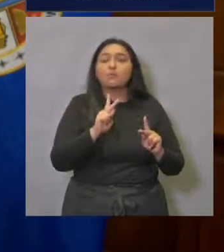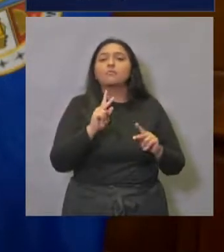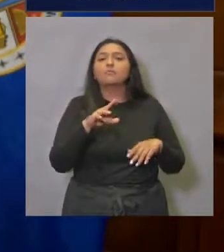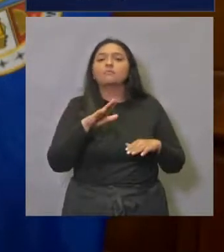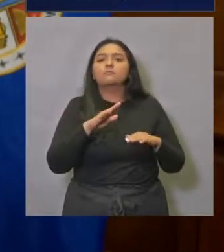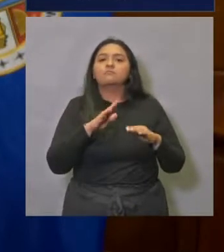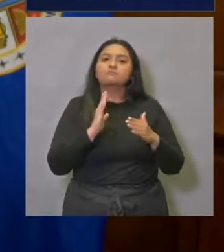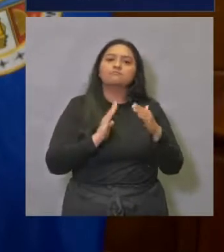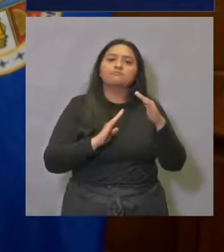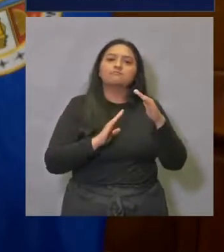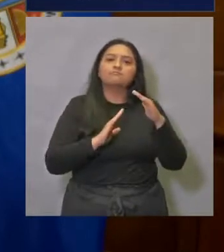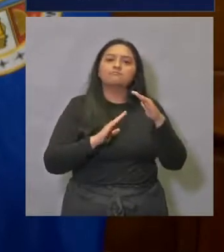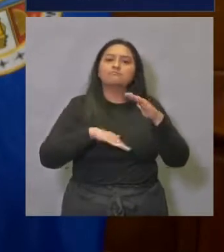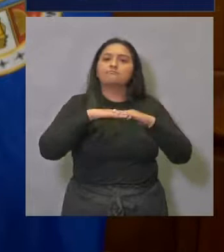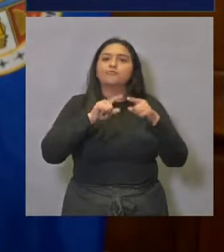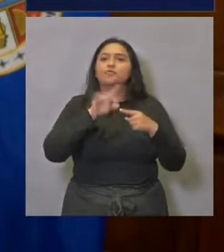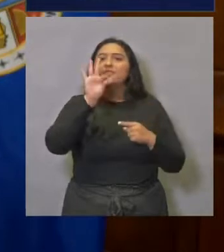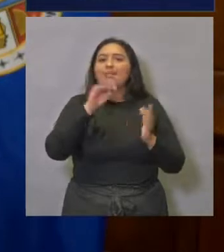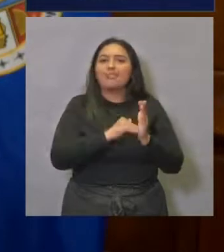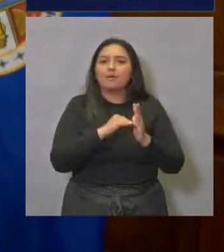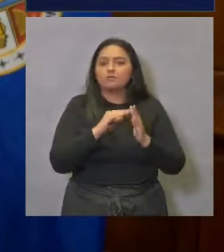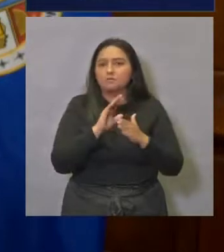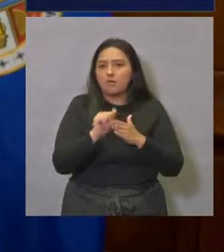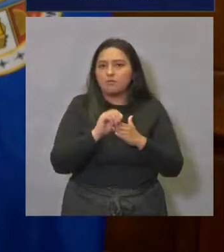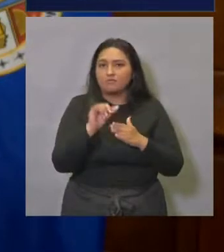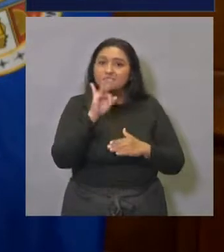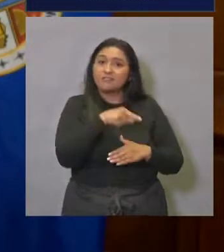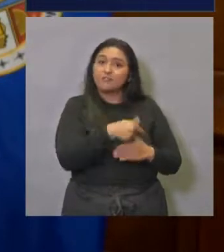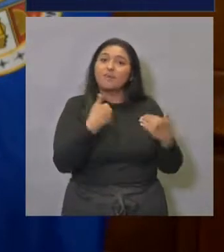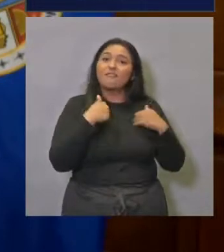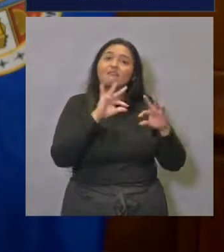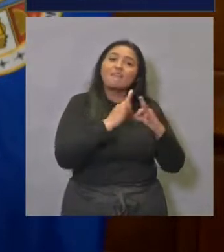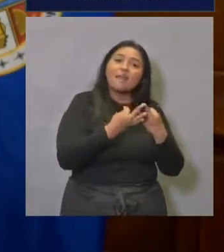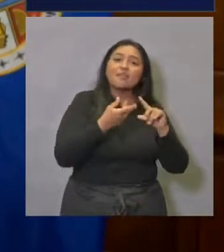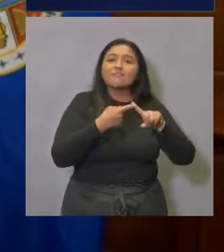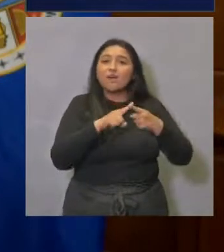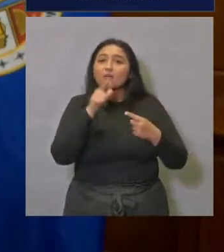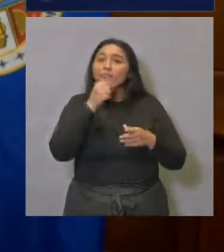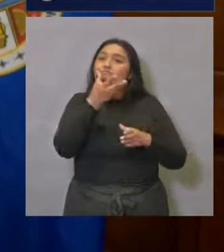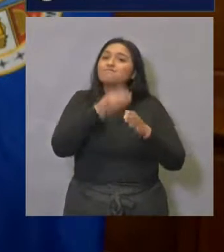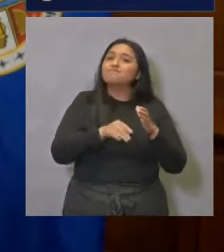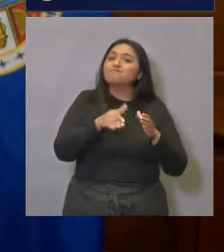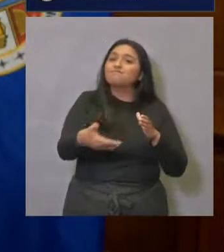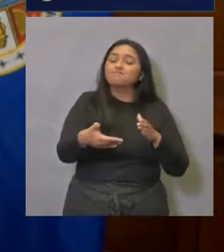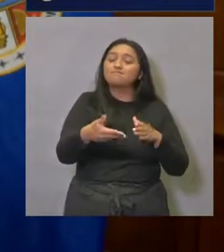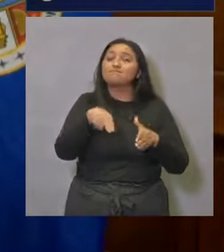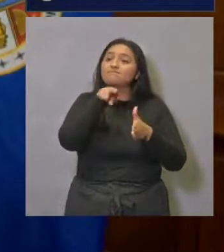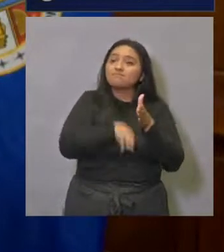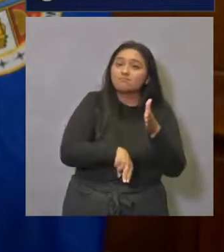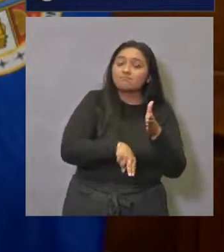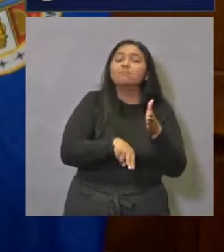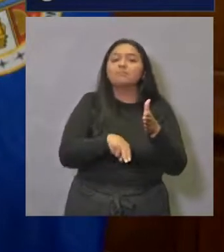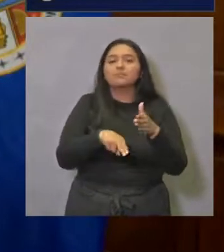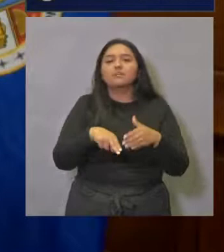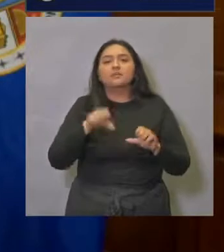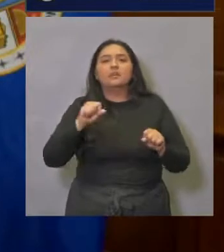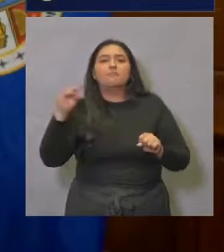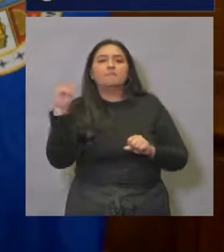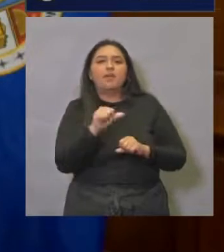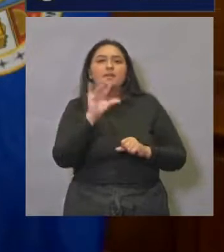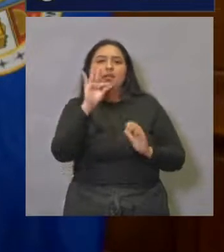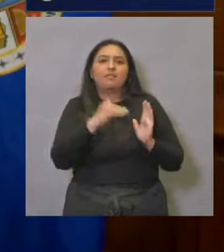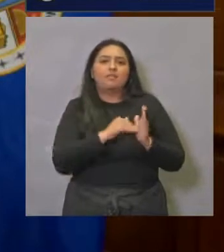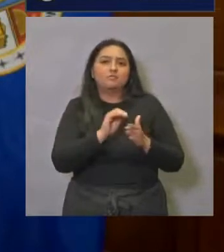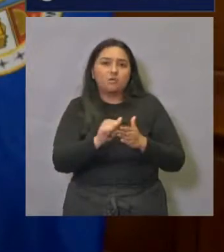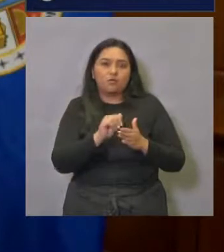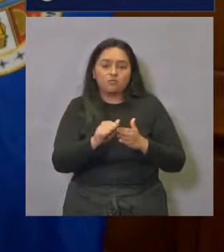to COVID-19, retroactive to January 20, 2020. If you lost a loved one to COVID-19, you